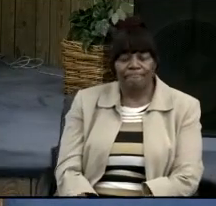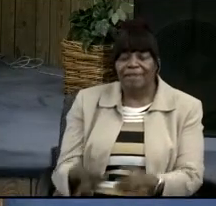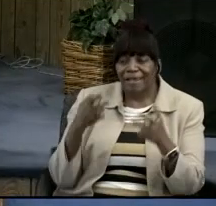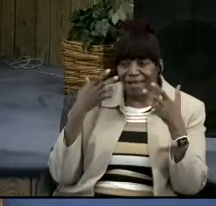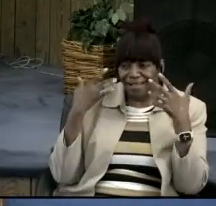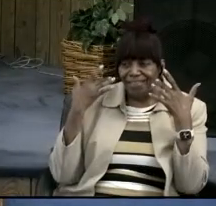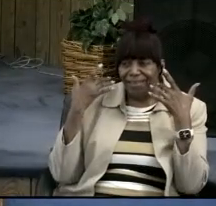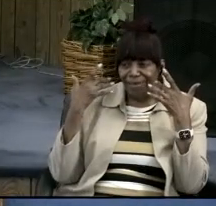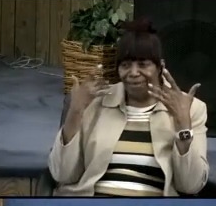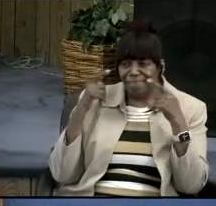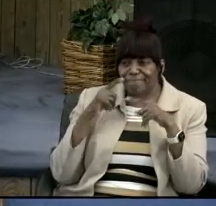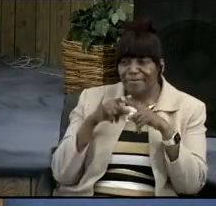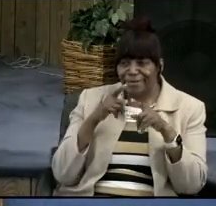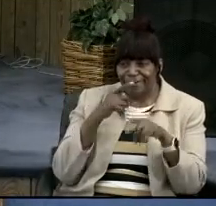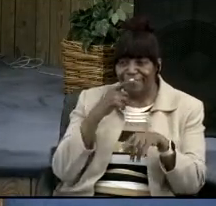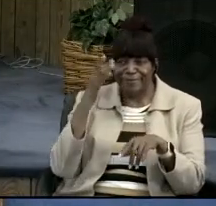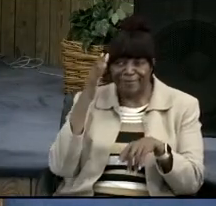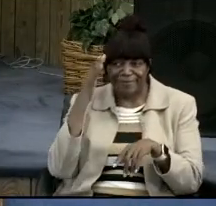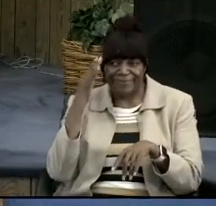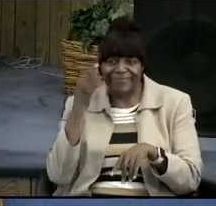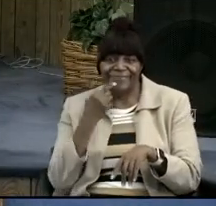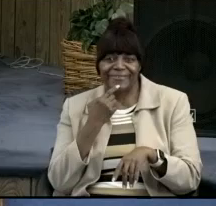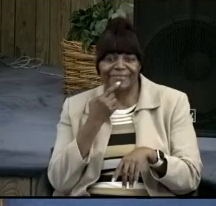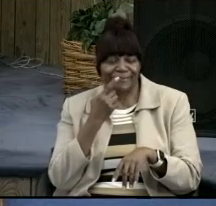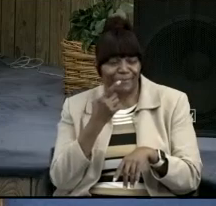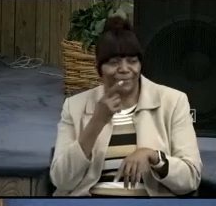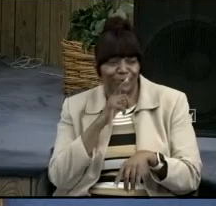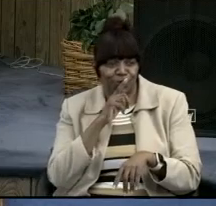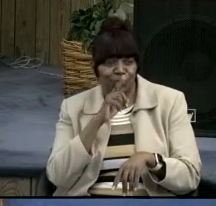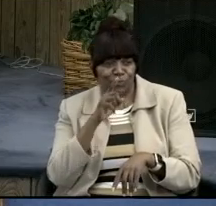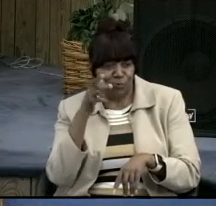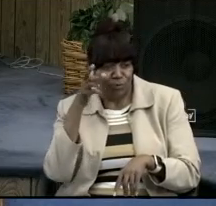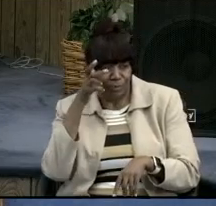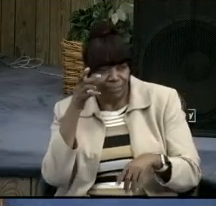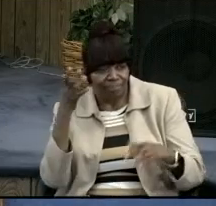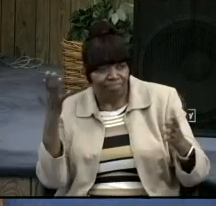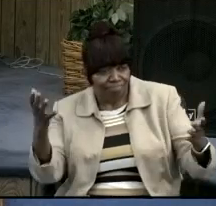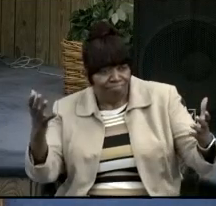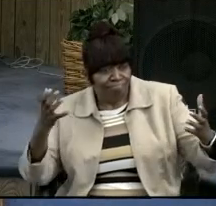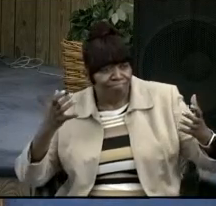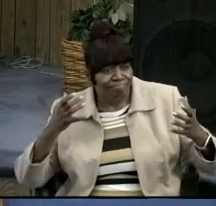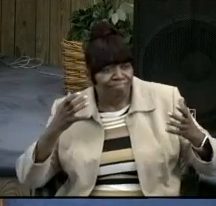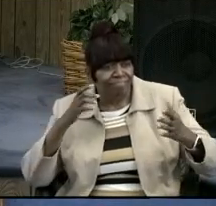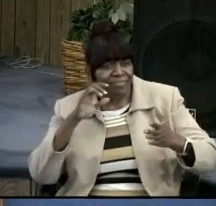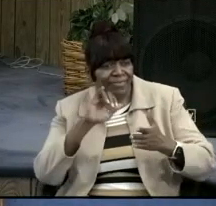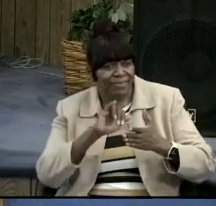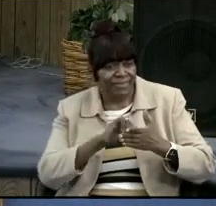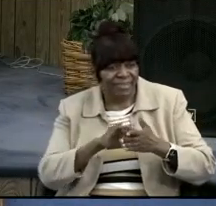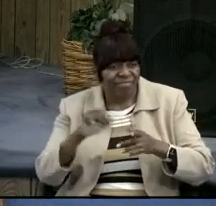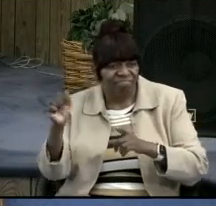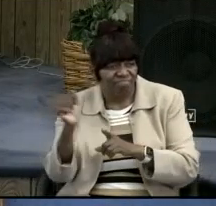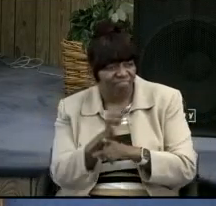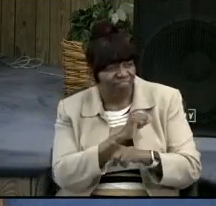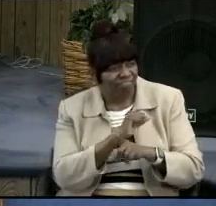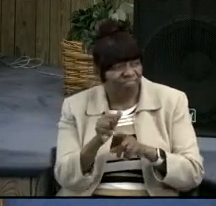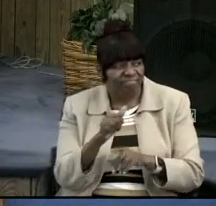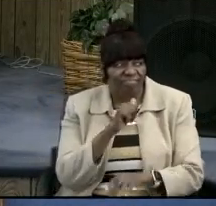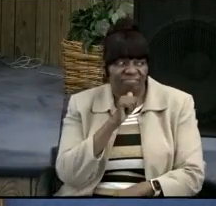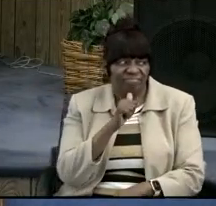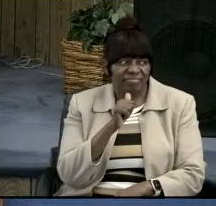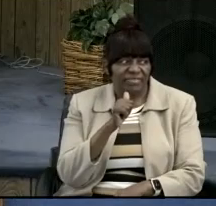Pastor Hood, but I know he was telling the truth. The devil has infiltrated so much that a whipping, a spanking is not going to do